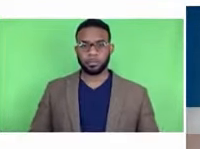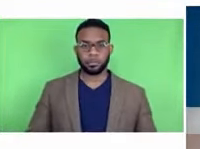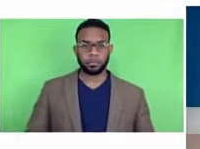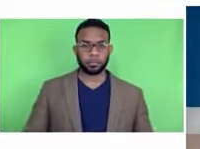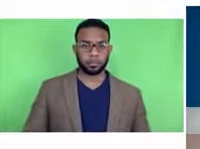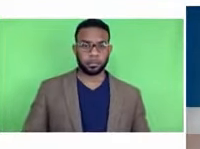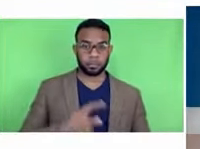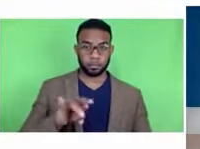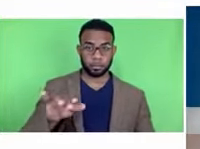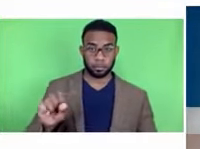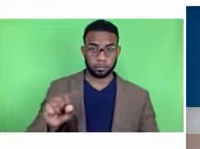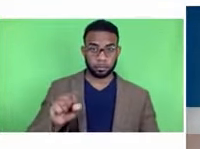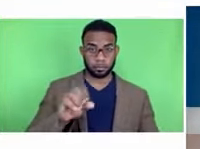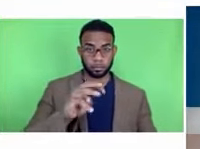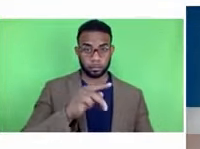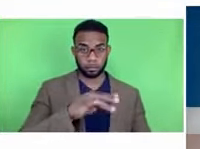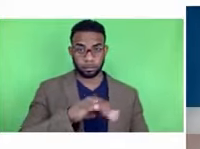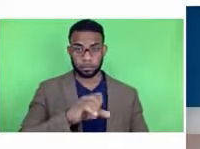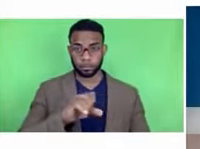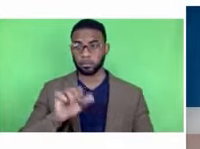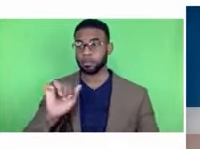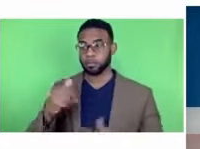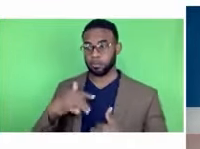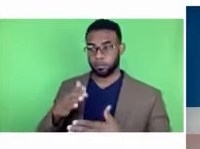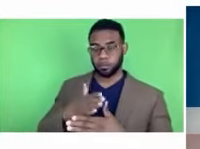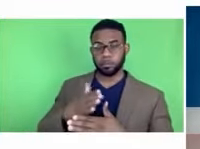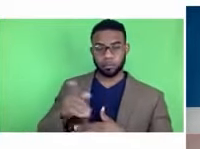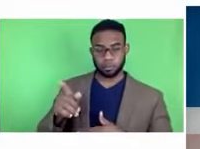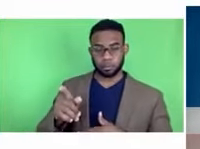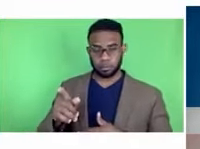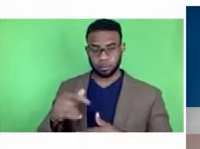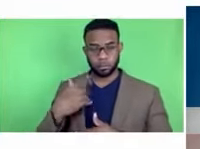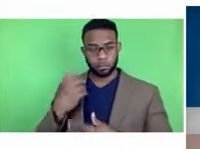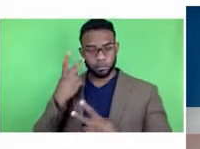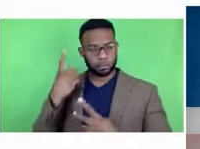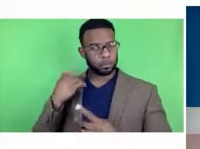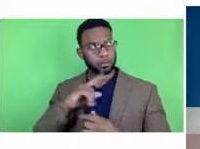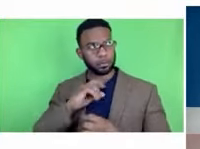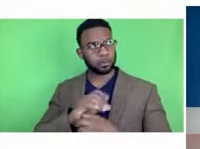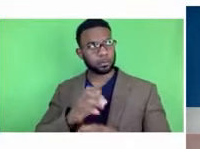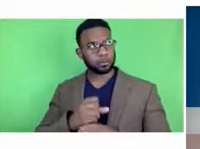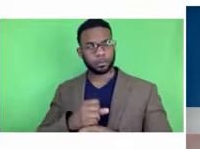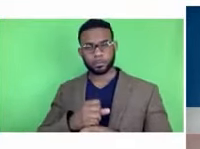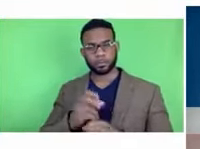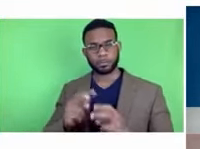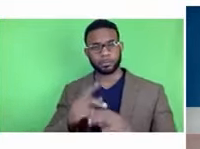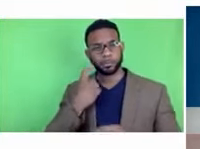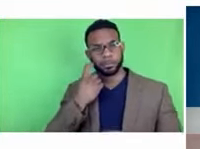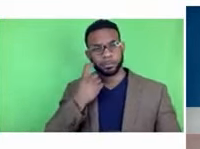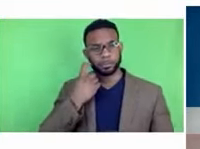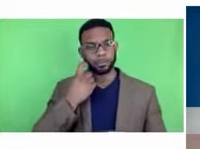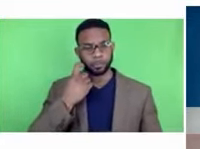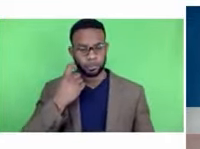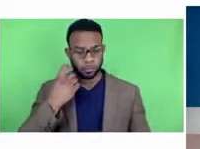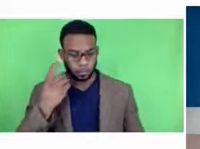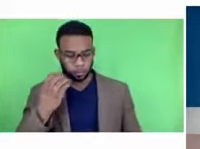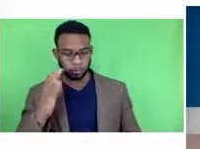Travis or Matthias? Yeah, I can share. I was just reflecting. We've actually got it's fairly recent and it's one of